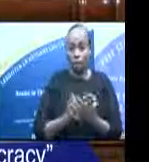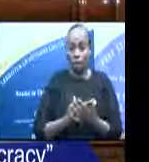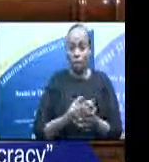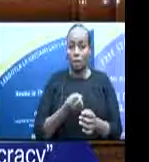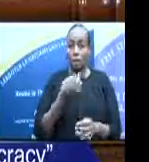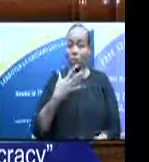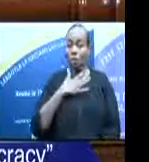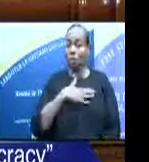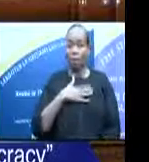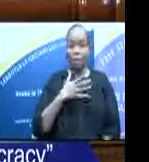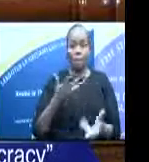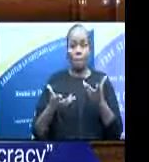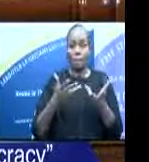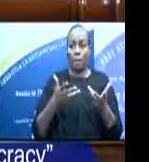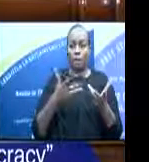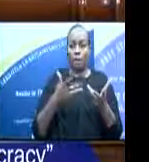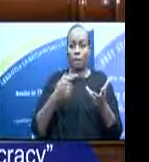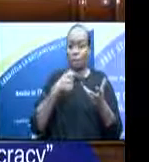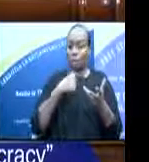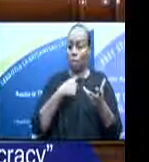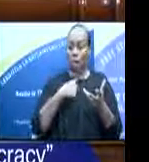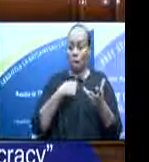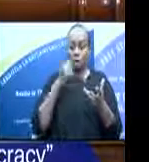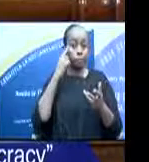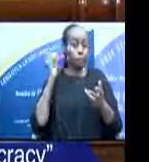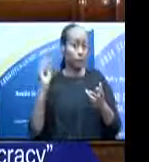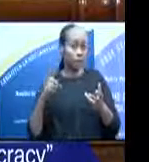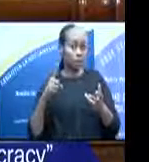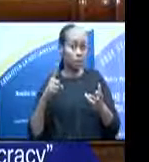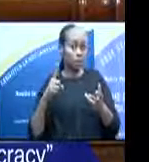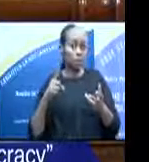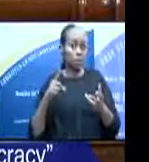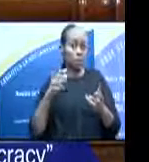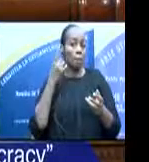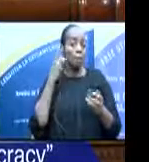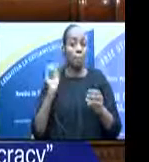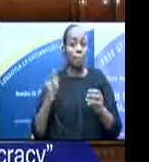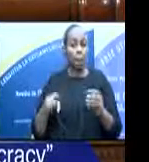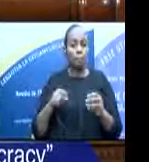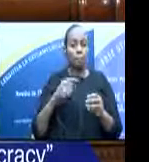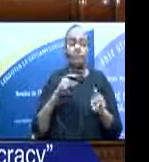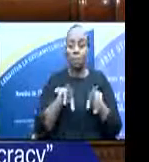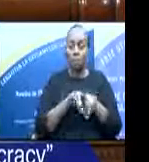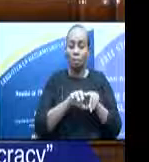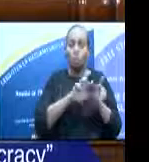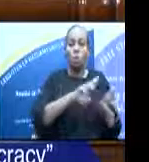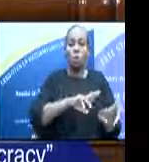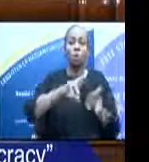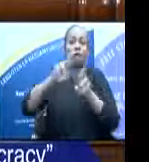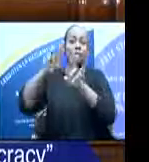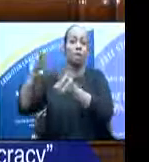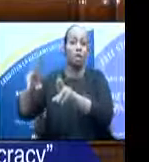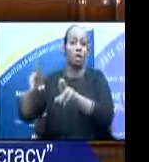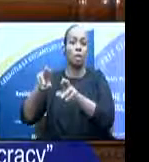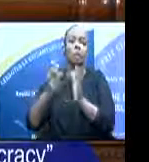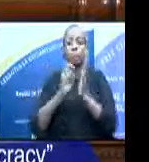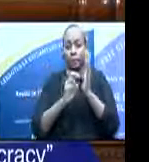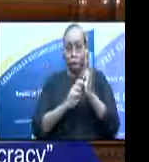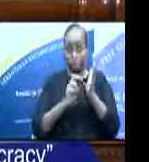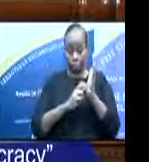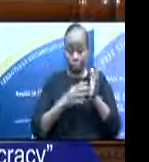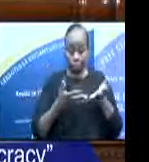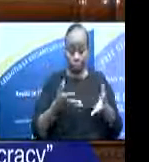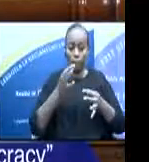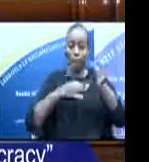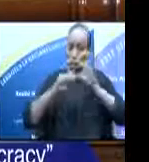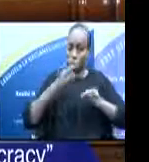if you feel that I am not doing anything about the situation, then you refer the matter, let me tell you what the rules say now,